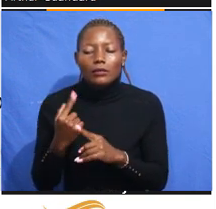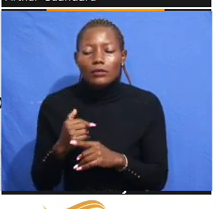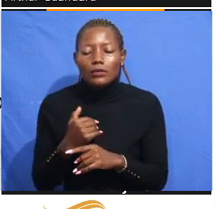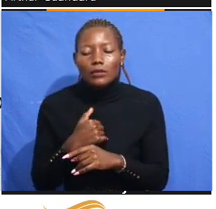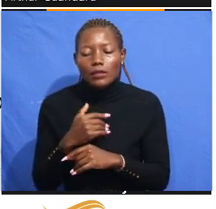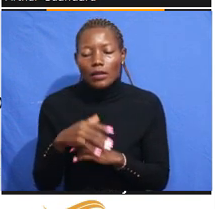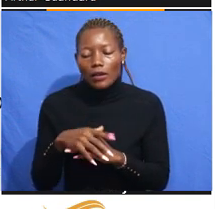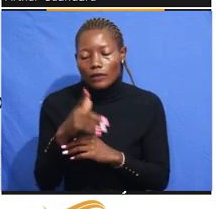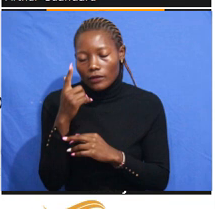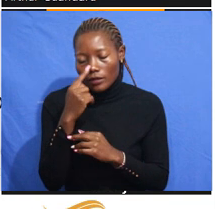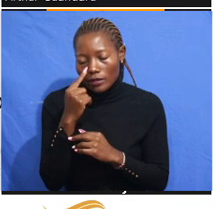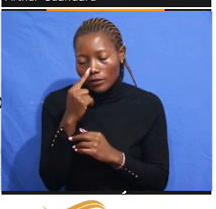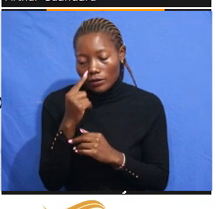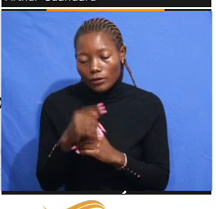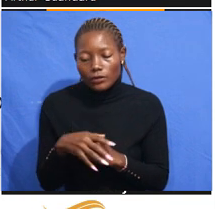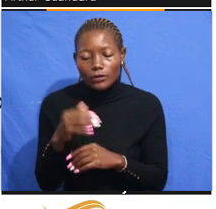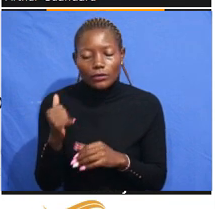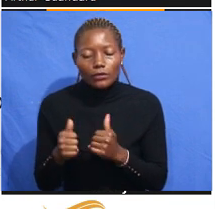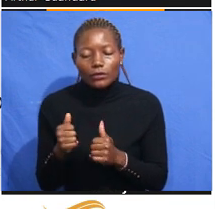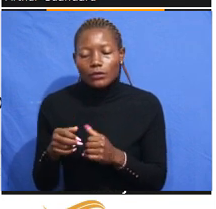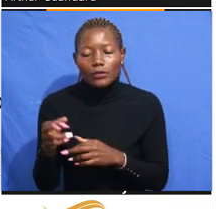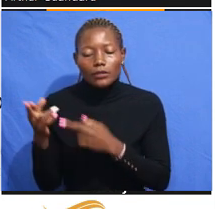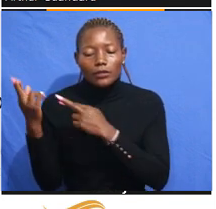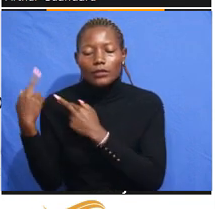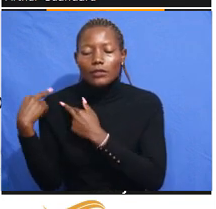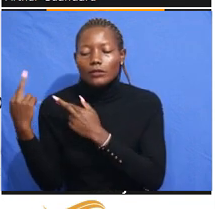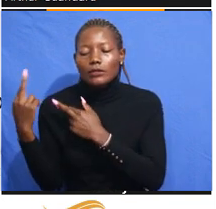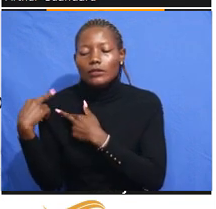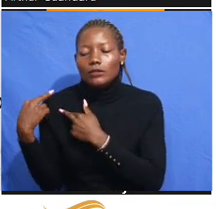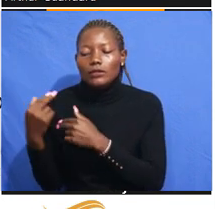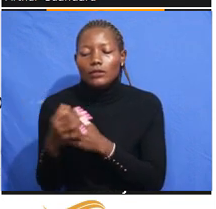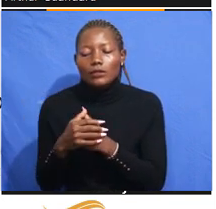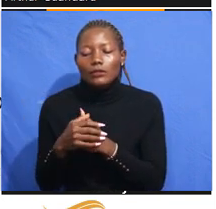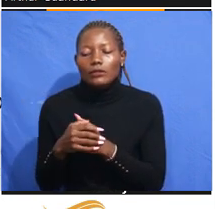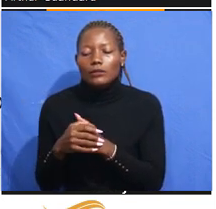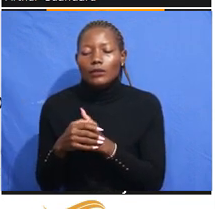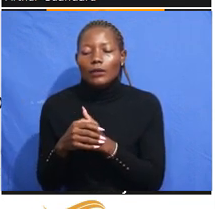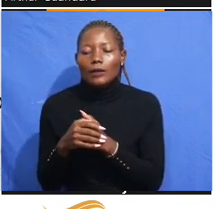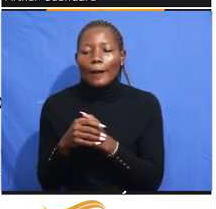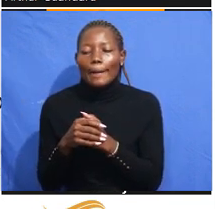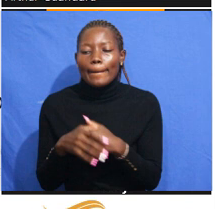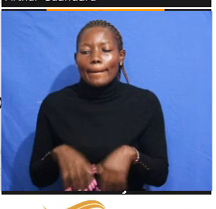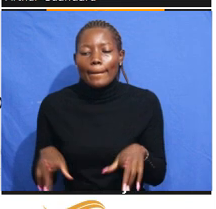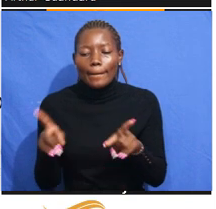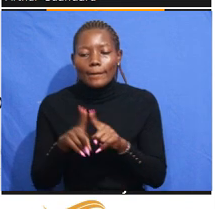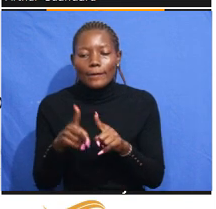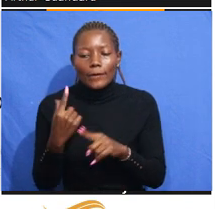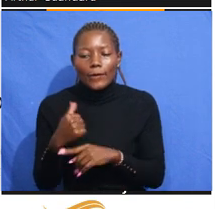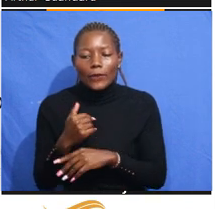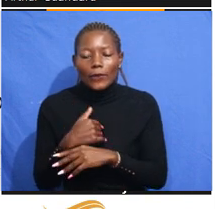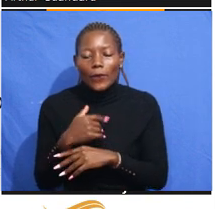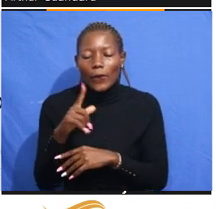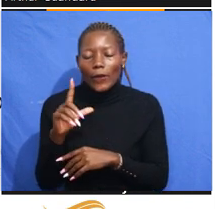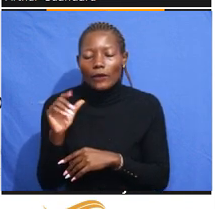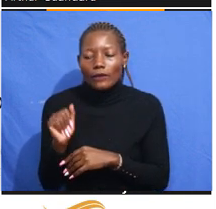that is the one that is responsible for now bringing in the air. You've got the pharynx,